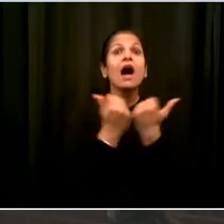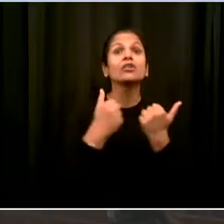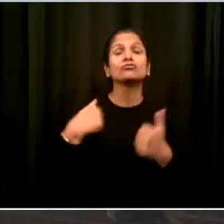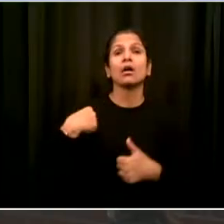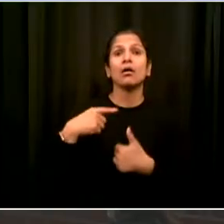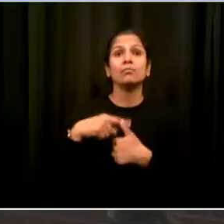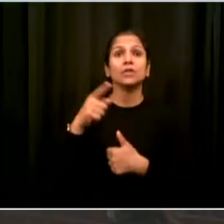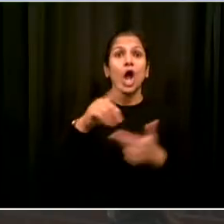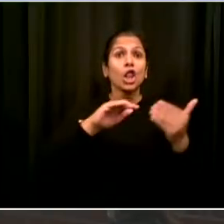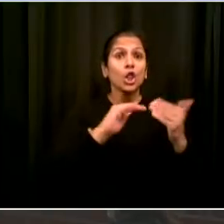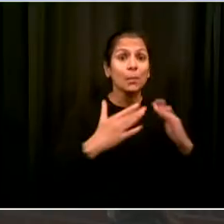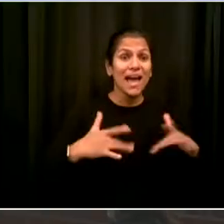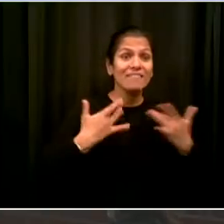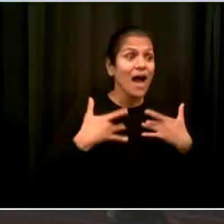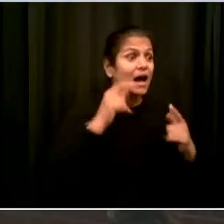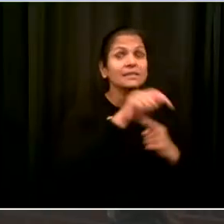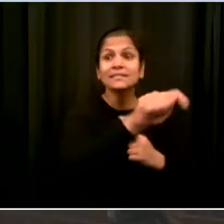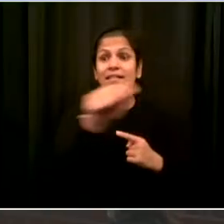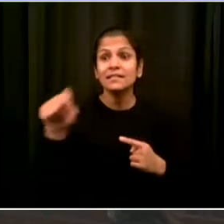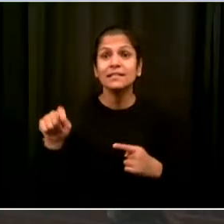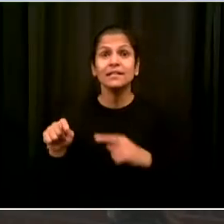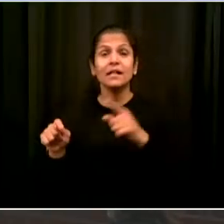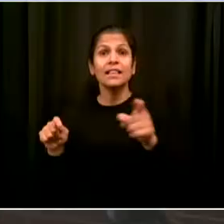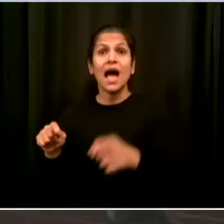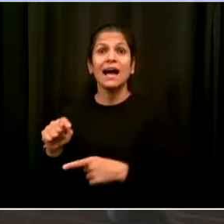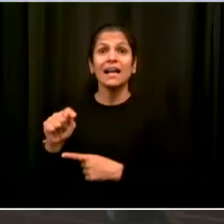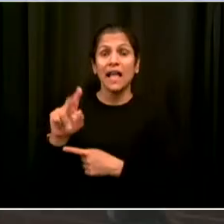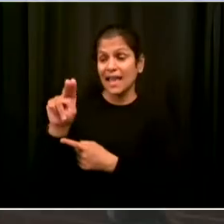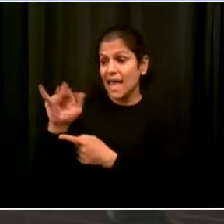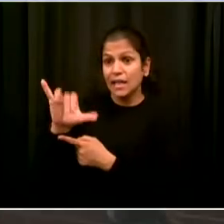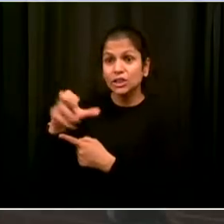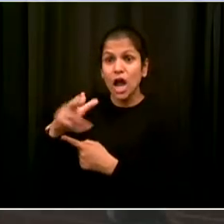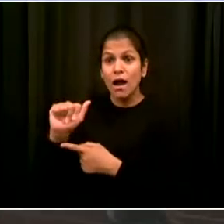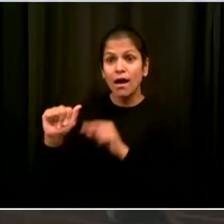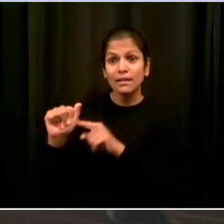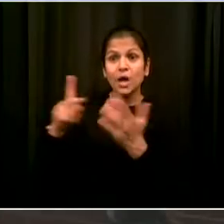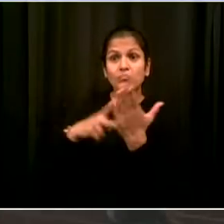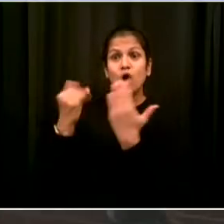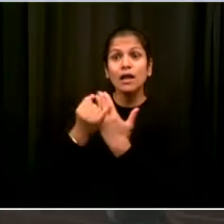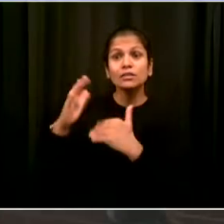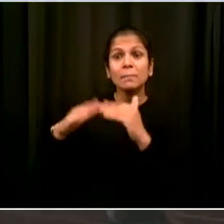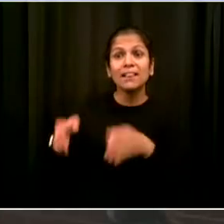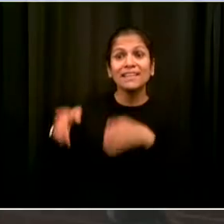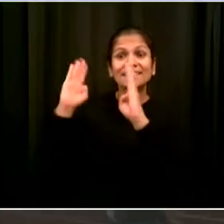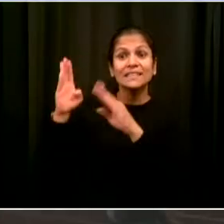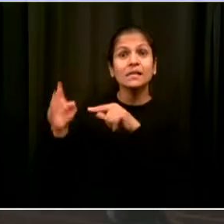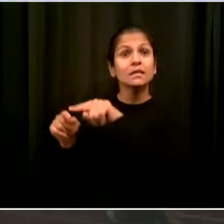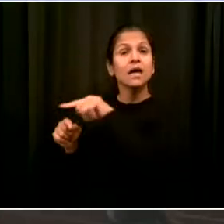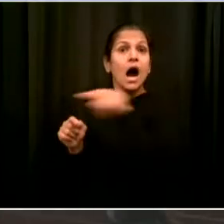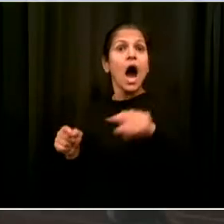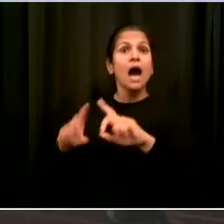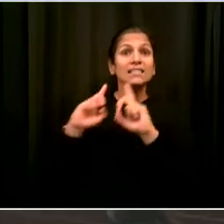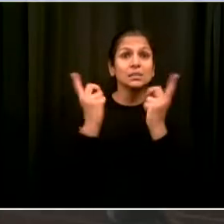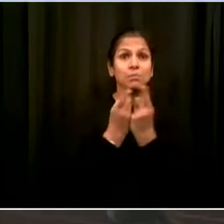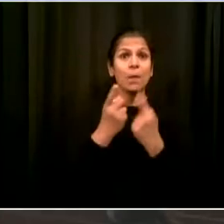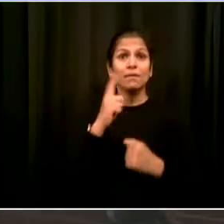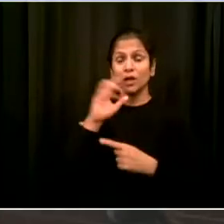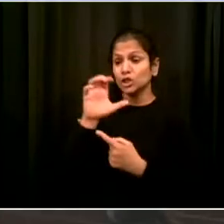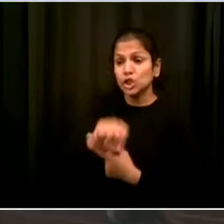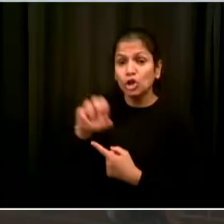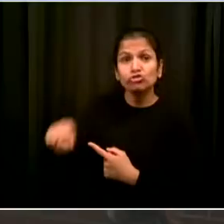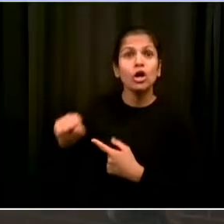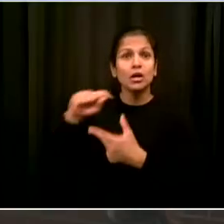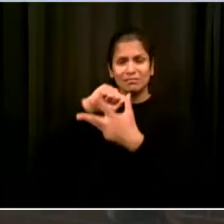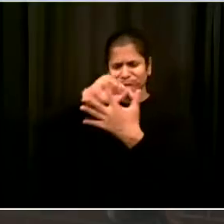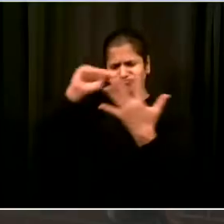arise. An example of this could be as vaccines are not showing up to a certain community site. The command center would work directly with the